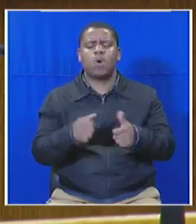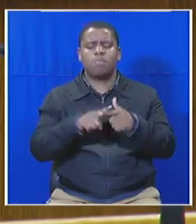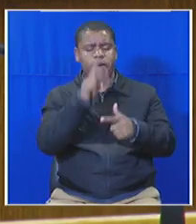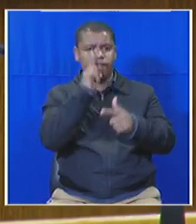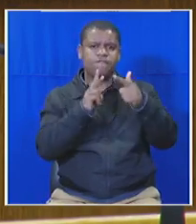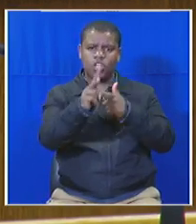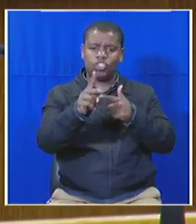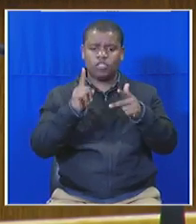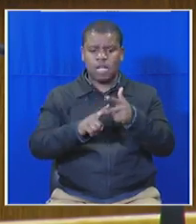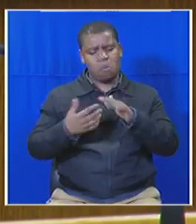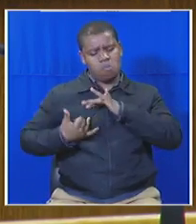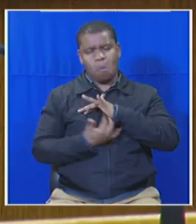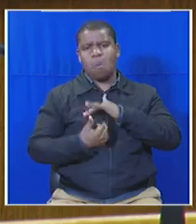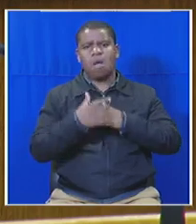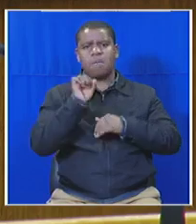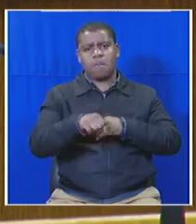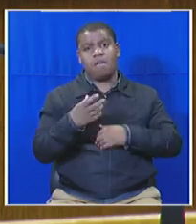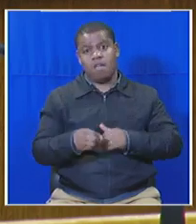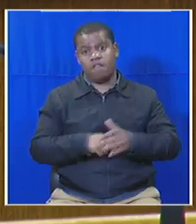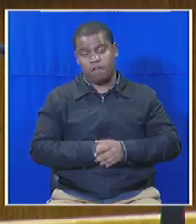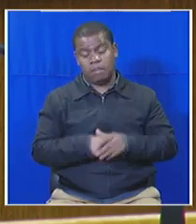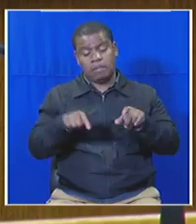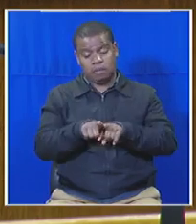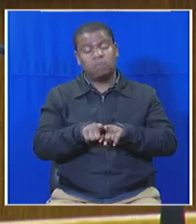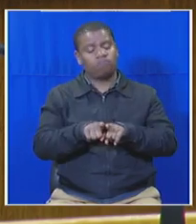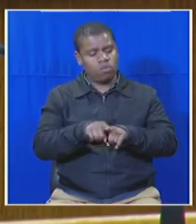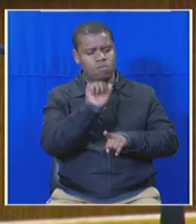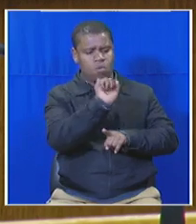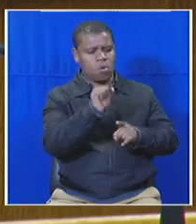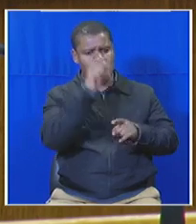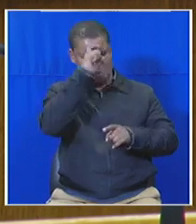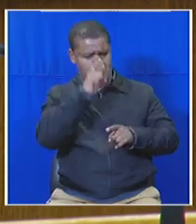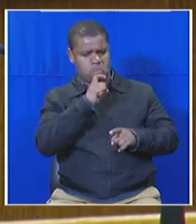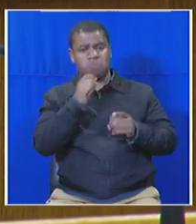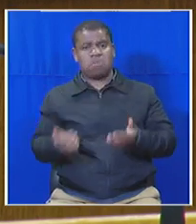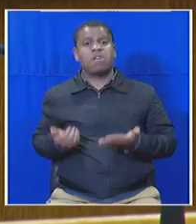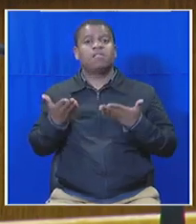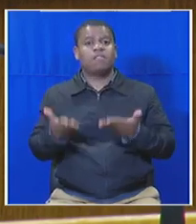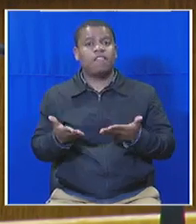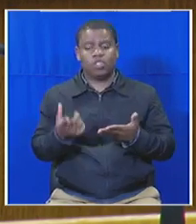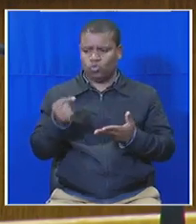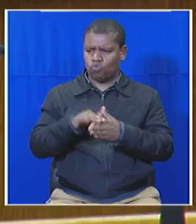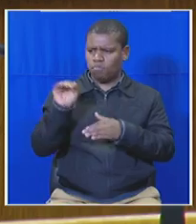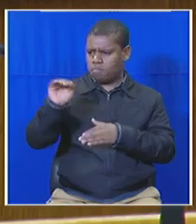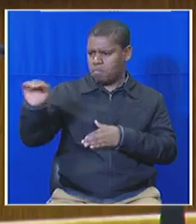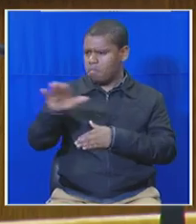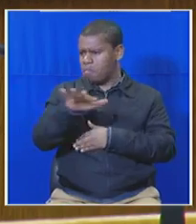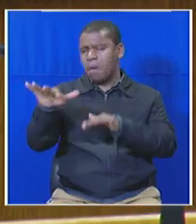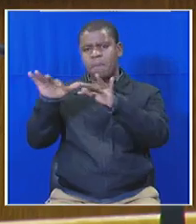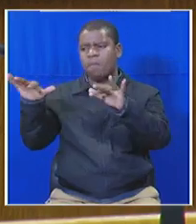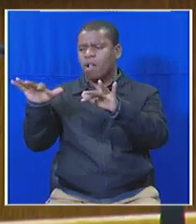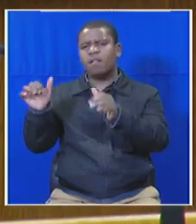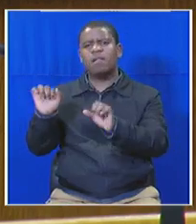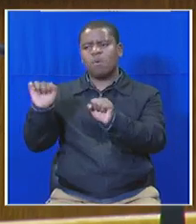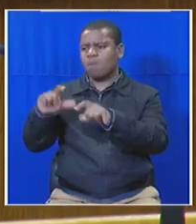passion. His was a life of service for the betterment of others, and this is what we should